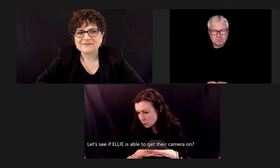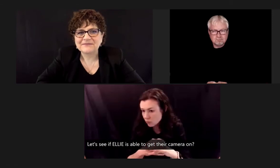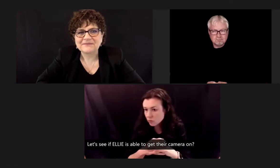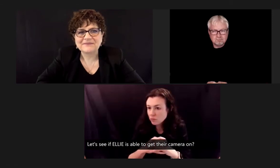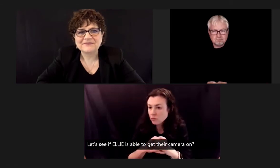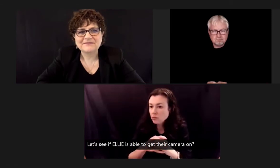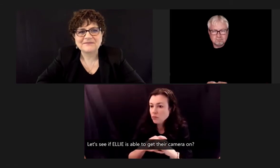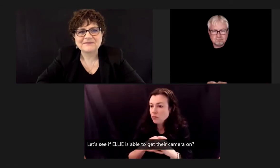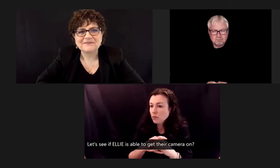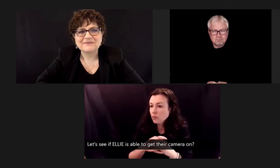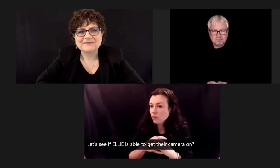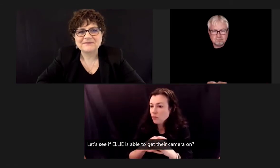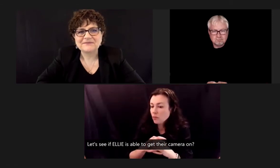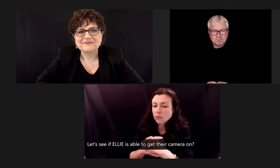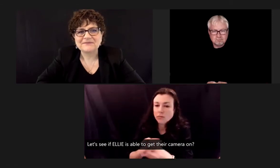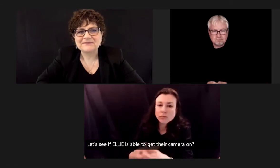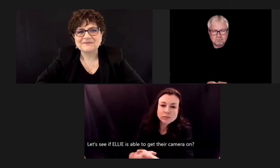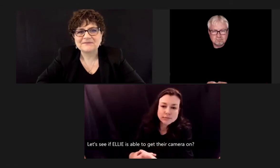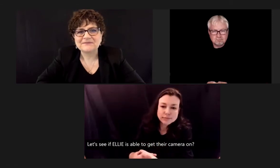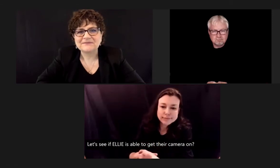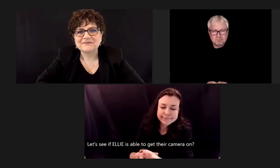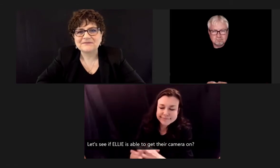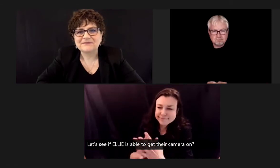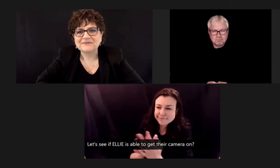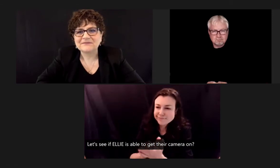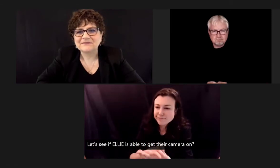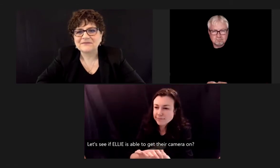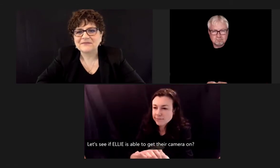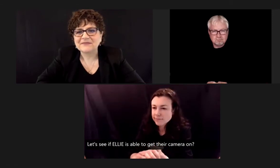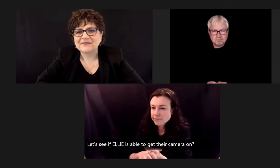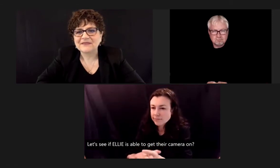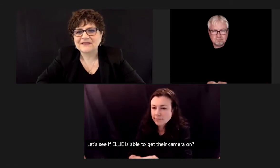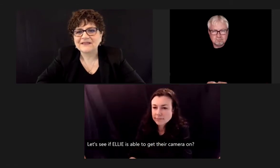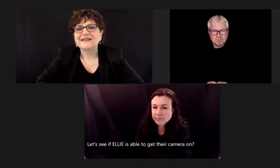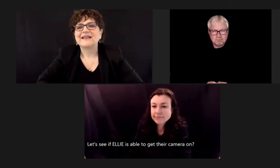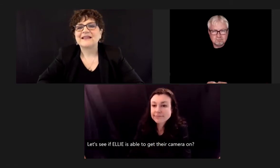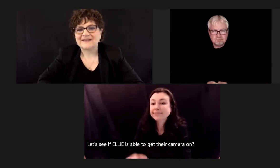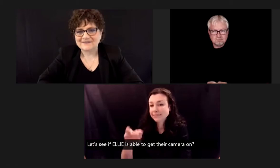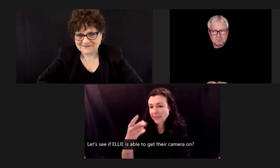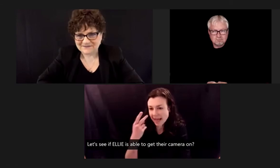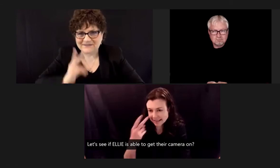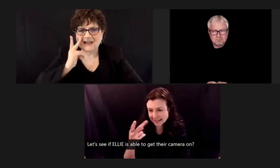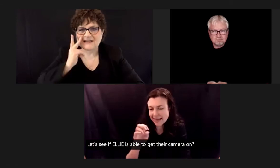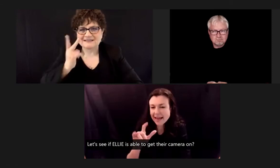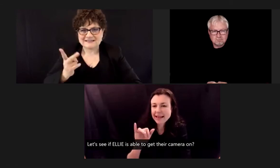Maybe Katie Kelly, you could help her. She's requesting video.